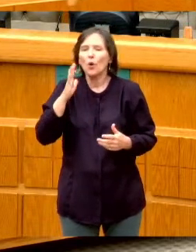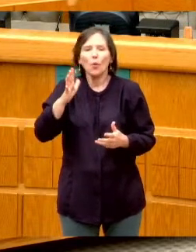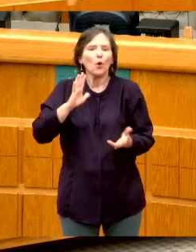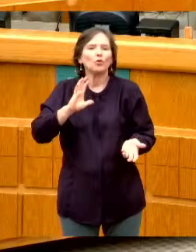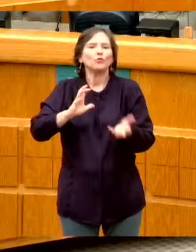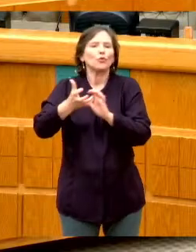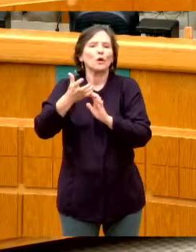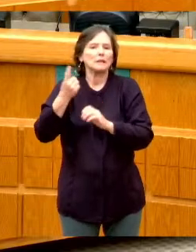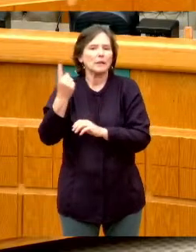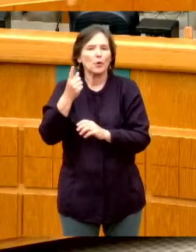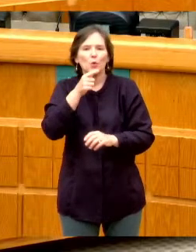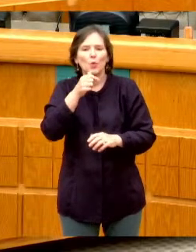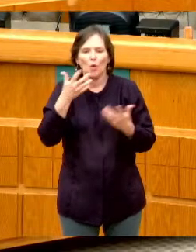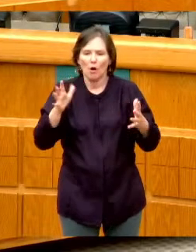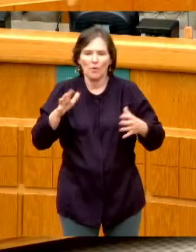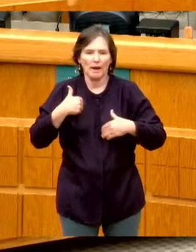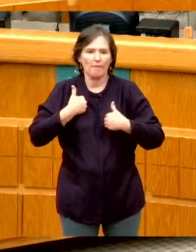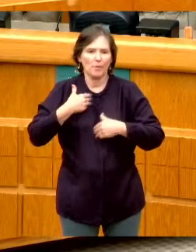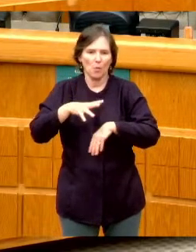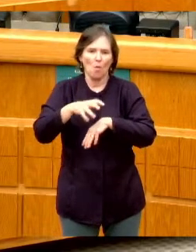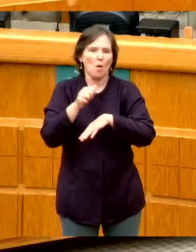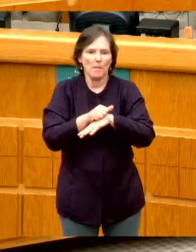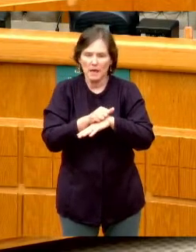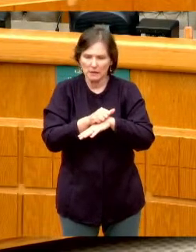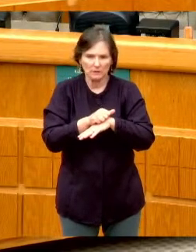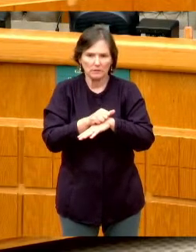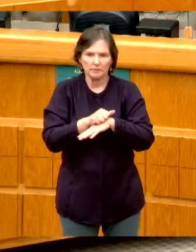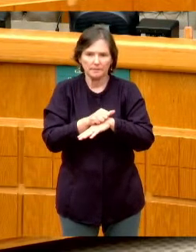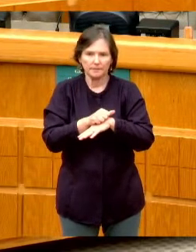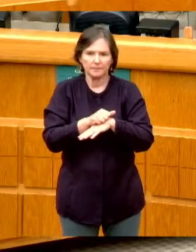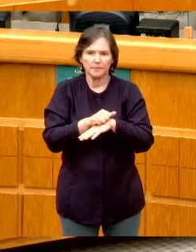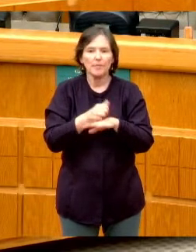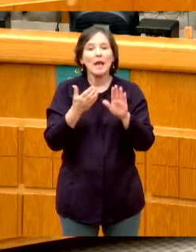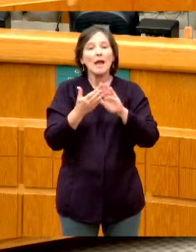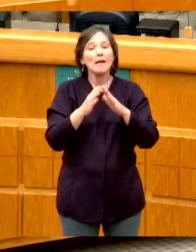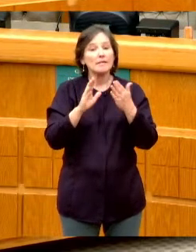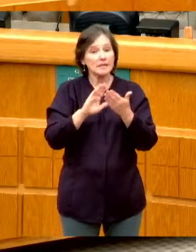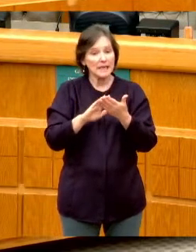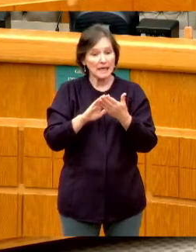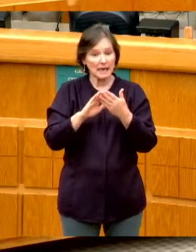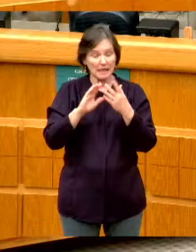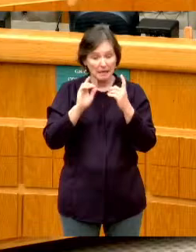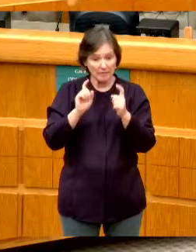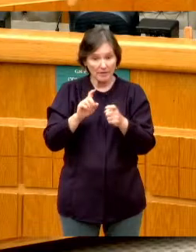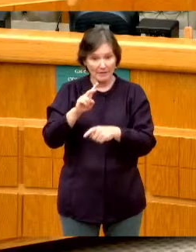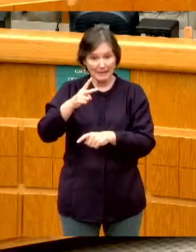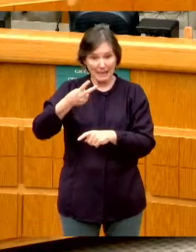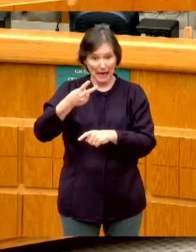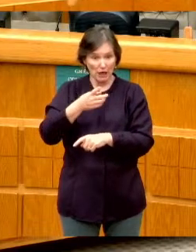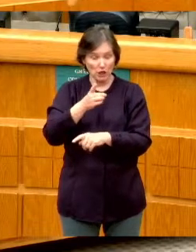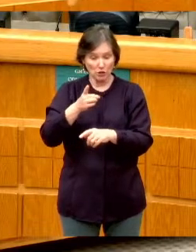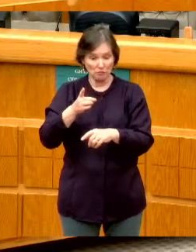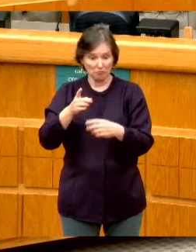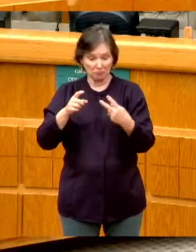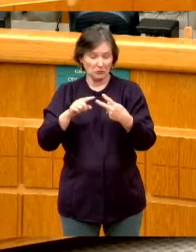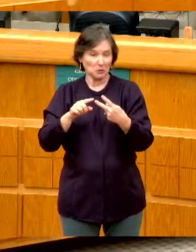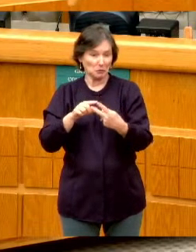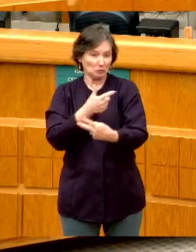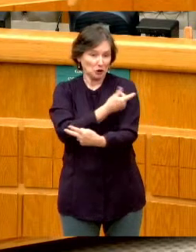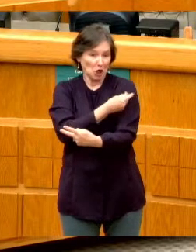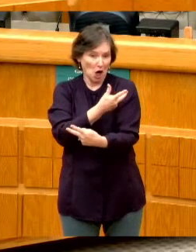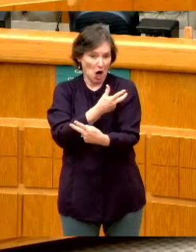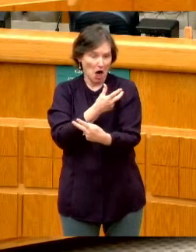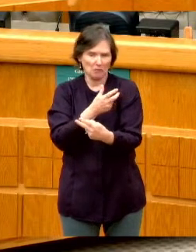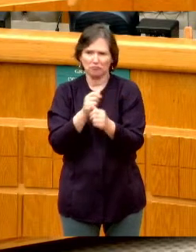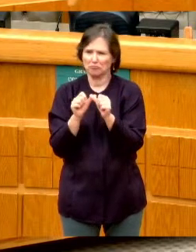register again. The city has been distributing second doses for over 2 months now. So please keep in mind that the